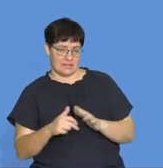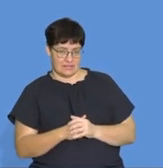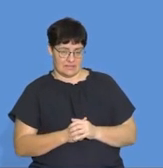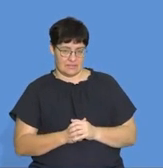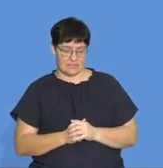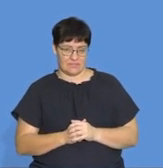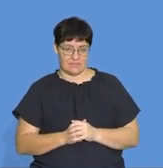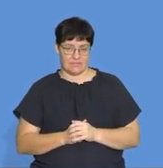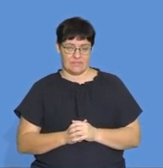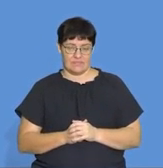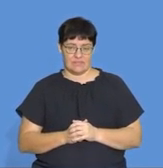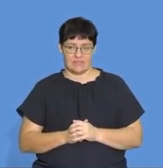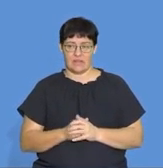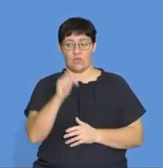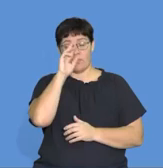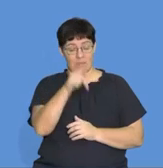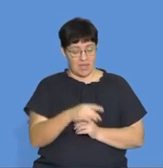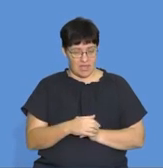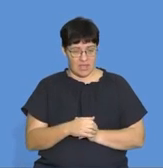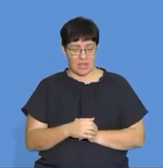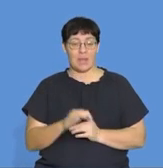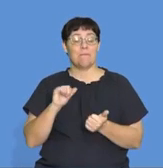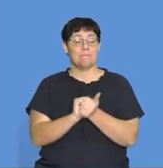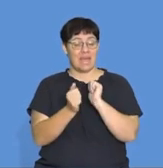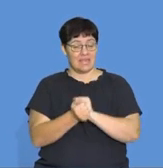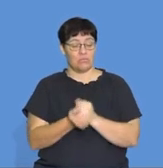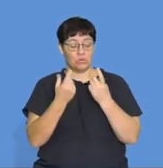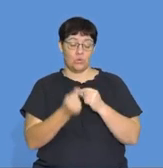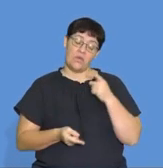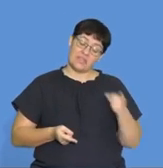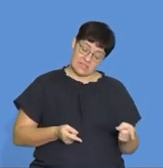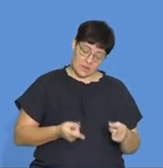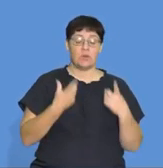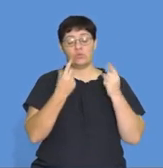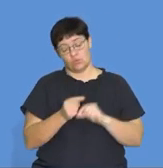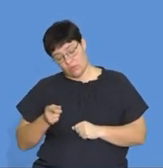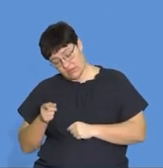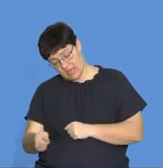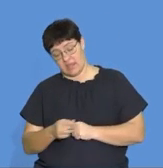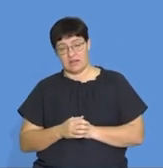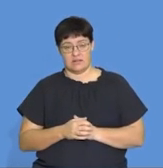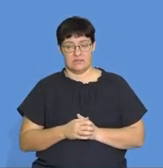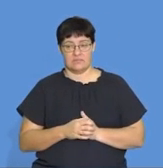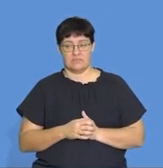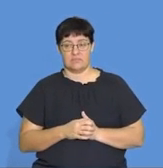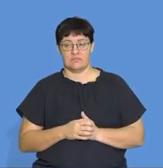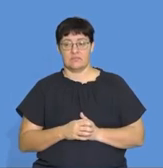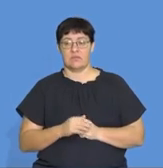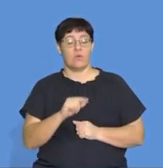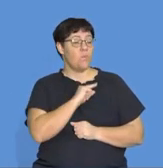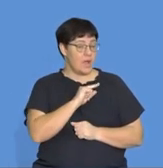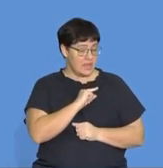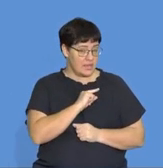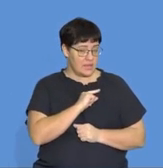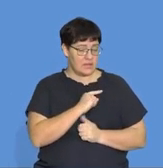8. But remember, in maths, we always say what you do on the left, you must also do on the right. Why is that the case?